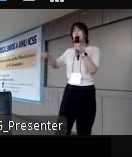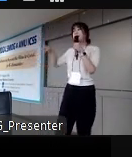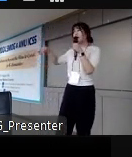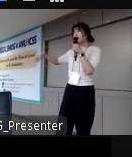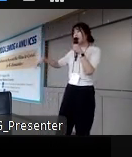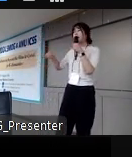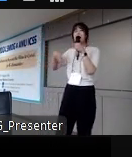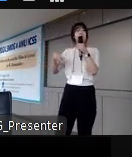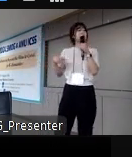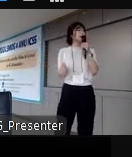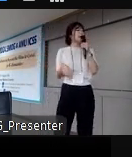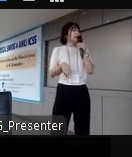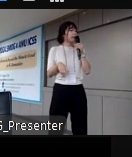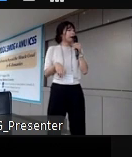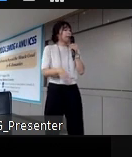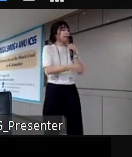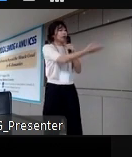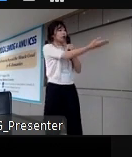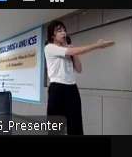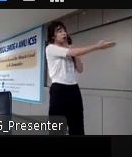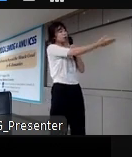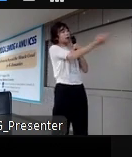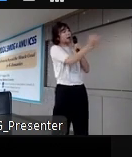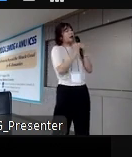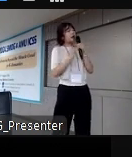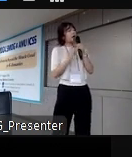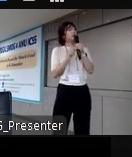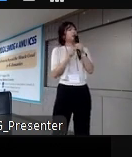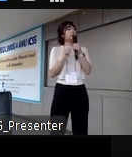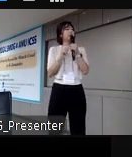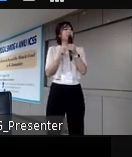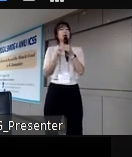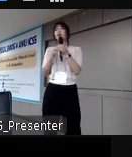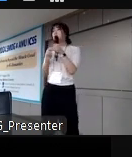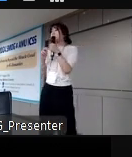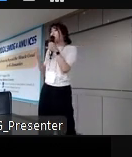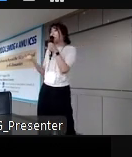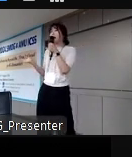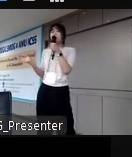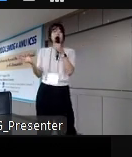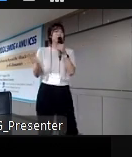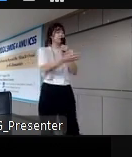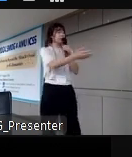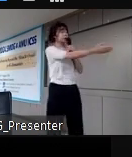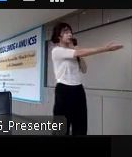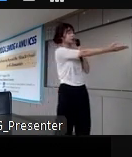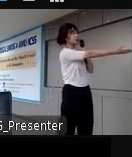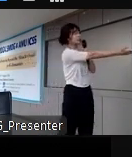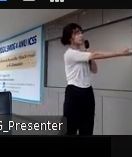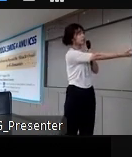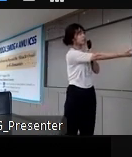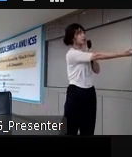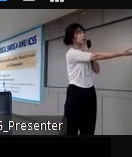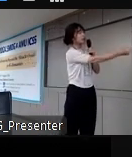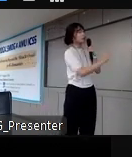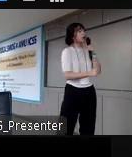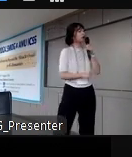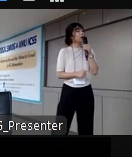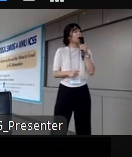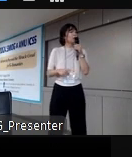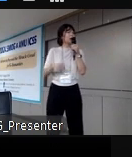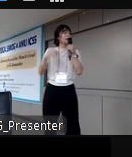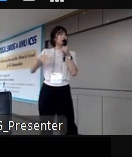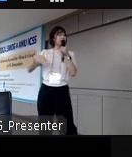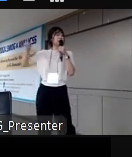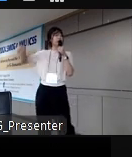boy and say he danced. But null, bare noun, and neutral ix were also all possible. So this would be something like in 31,